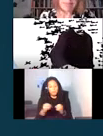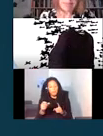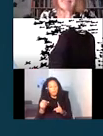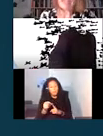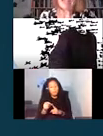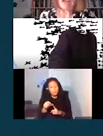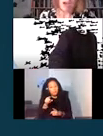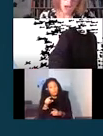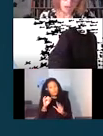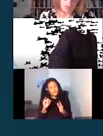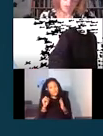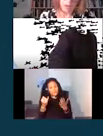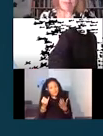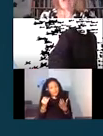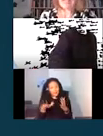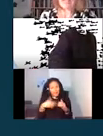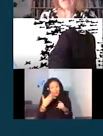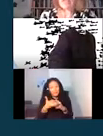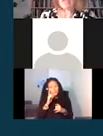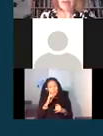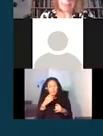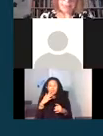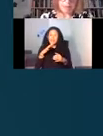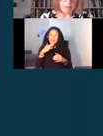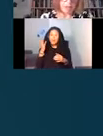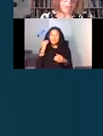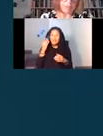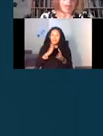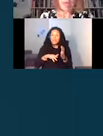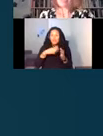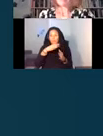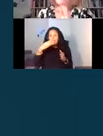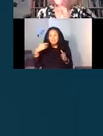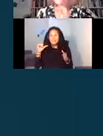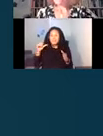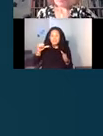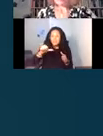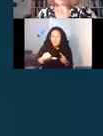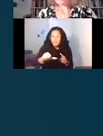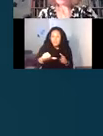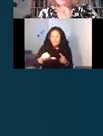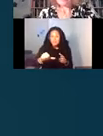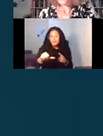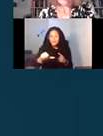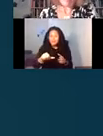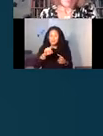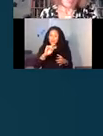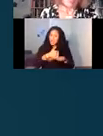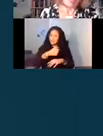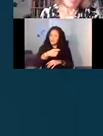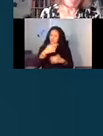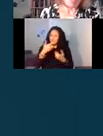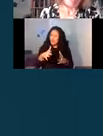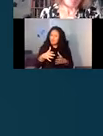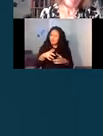was the sixth and last woman in our Soundings from Essex series. By founding WISE, she left a